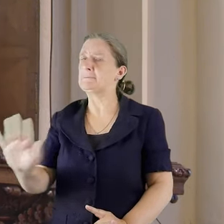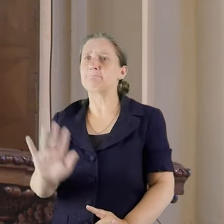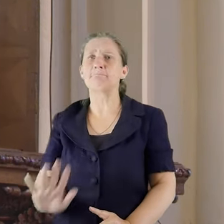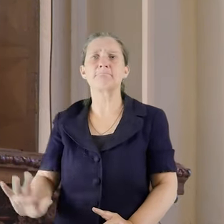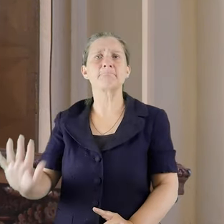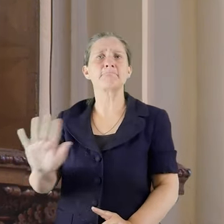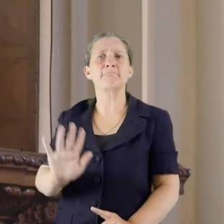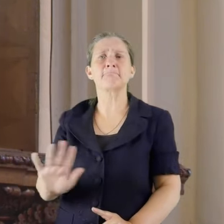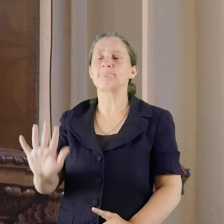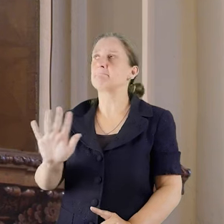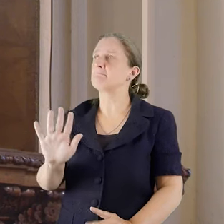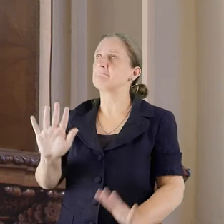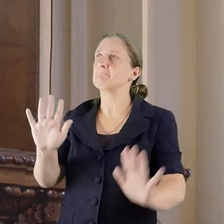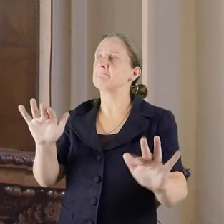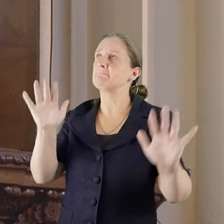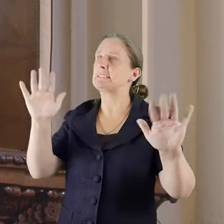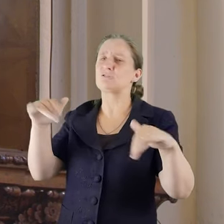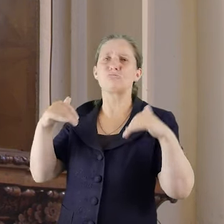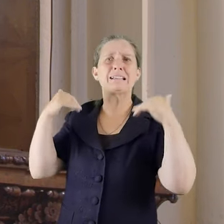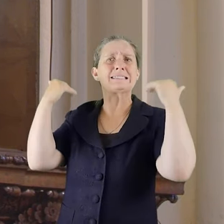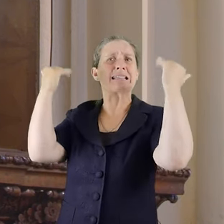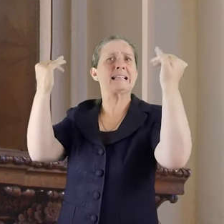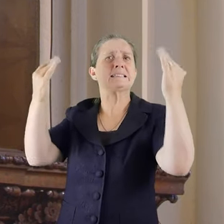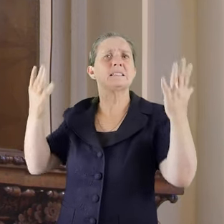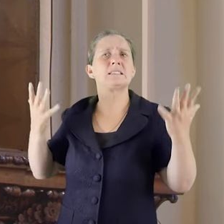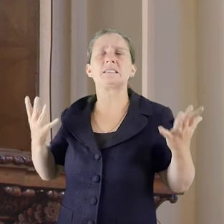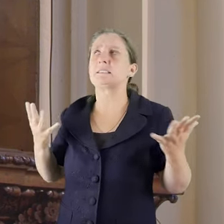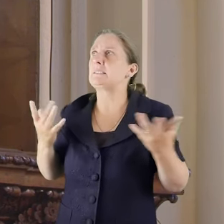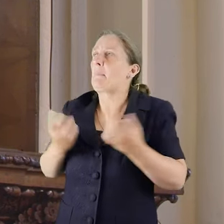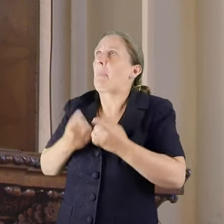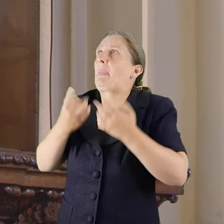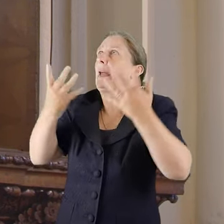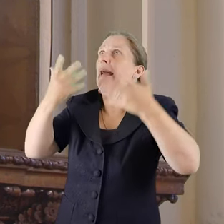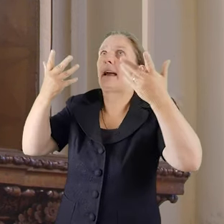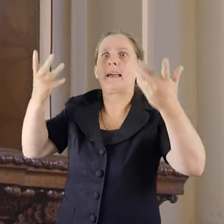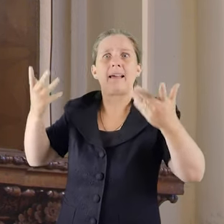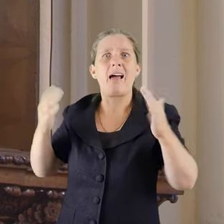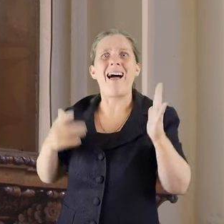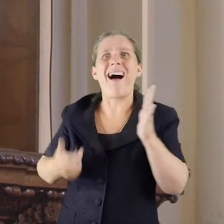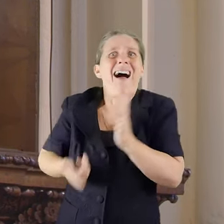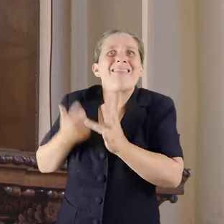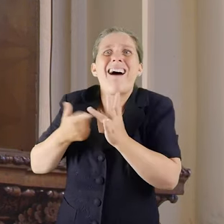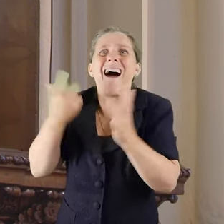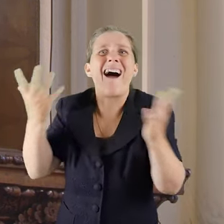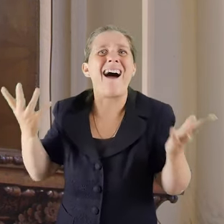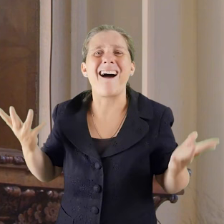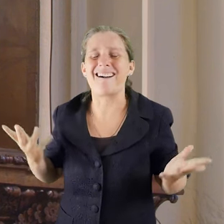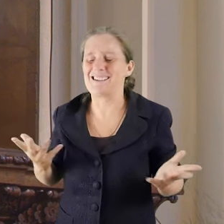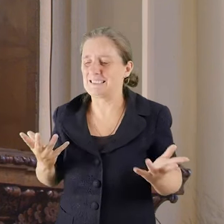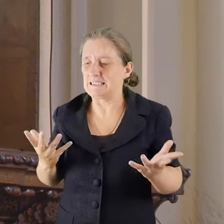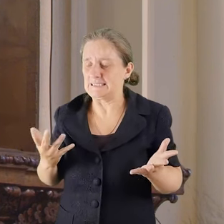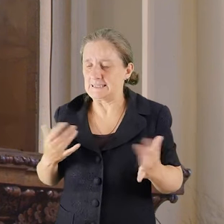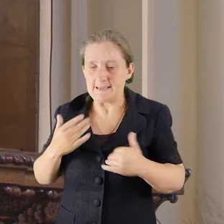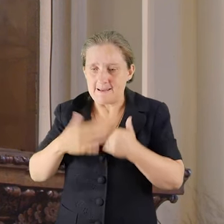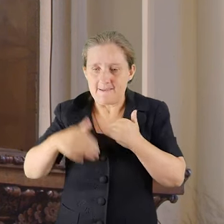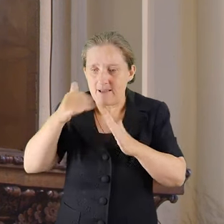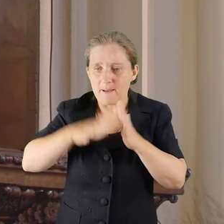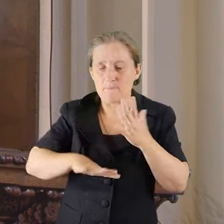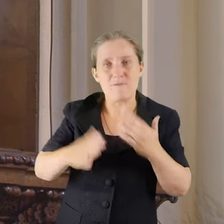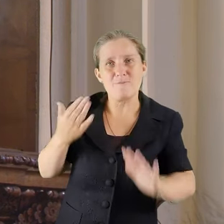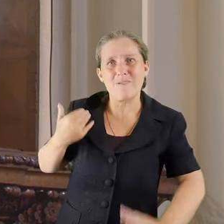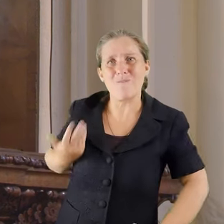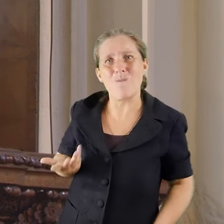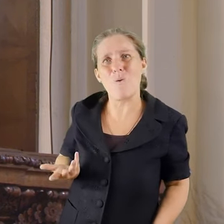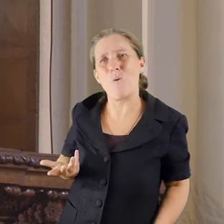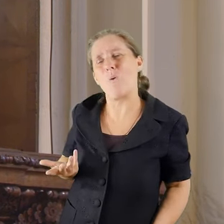thought, a sense of transcendence, a sense of something other that this young man had never really